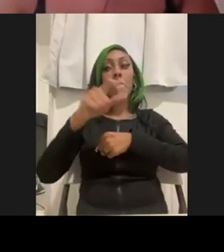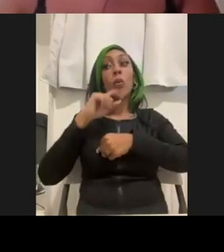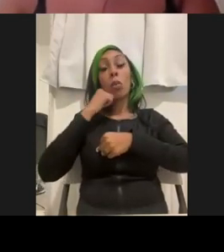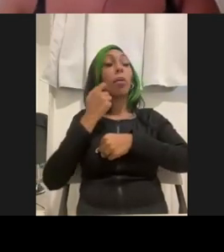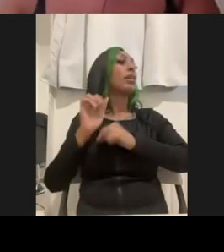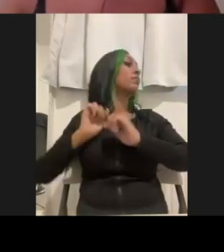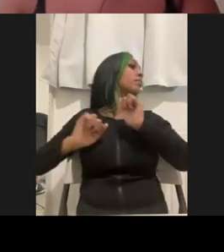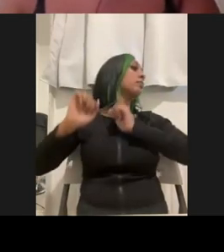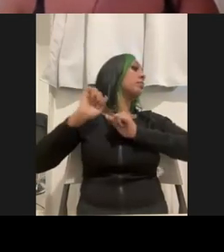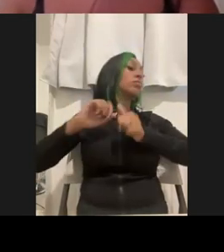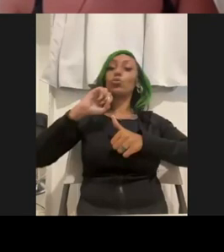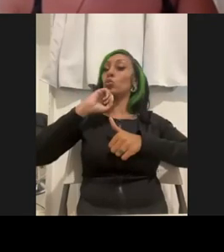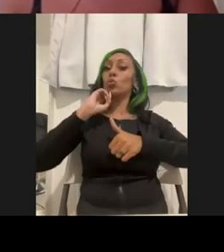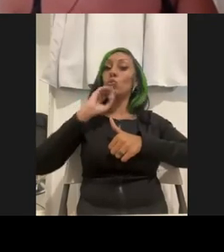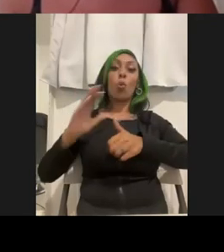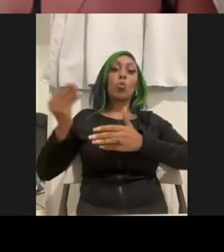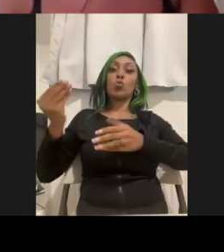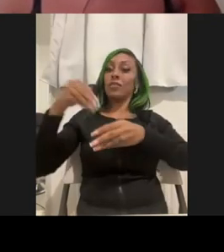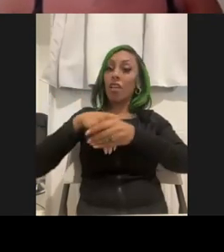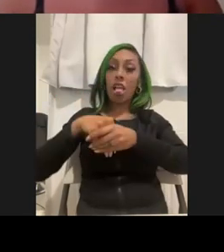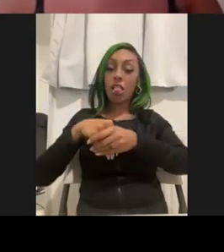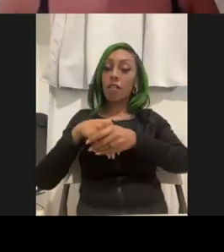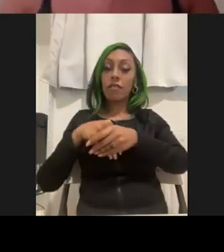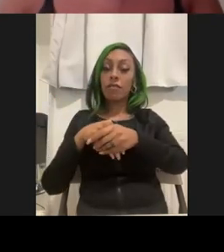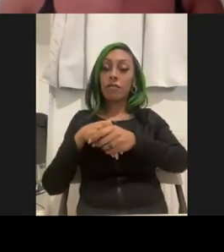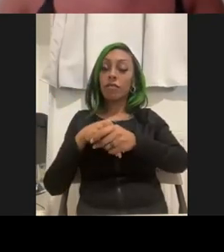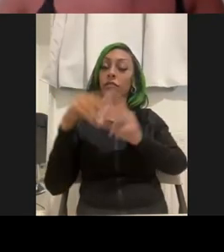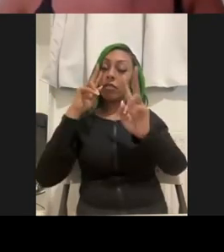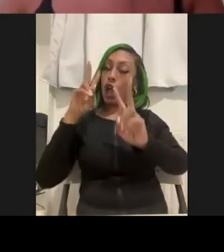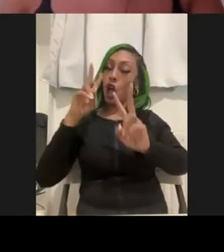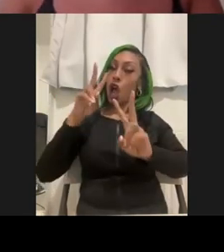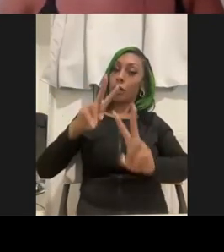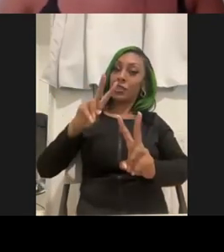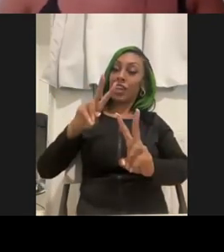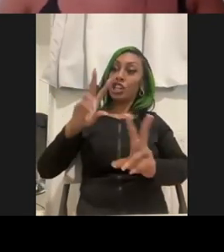reluctant to contribute. Such an observation